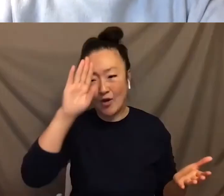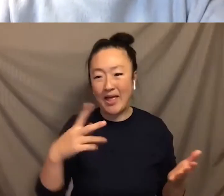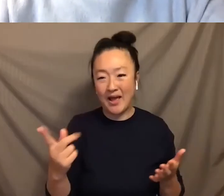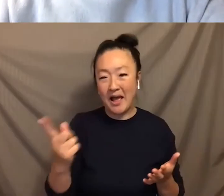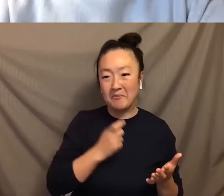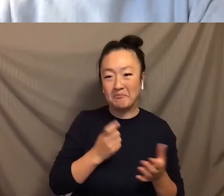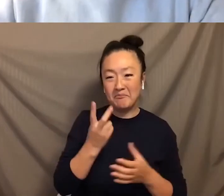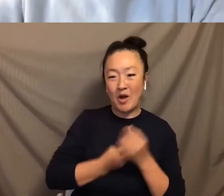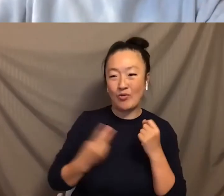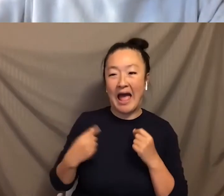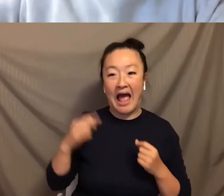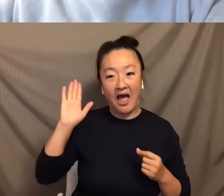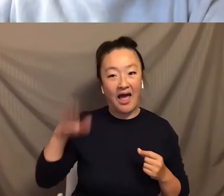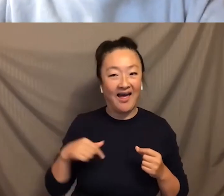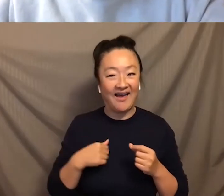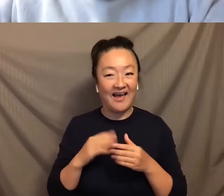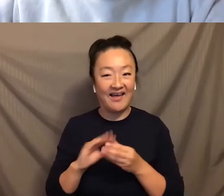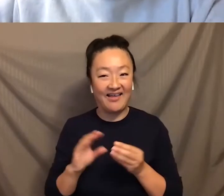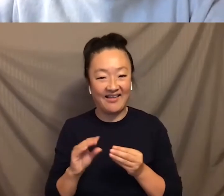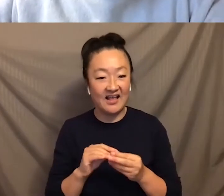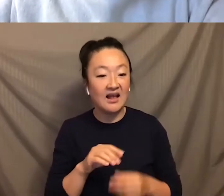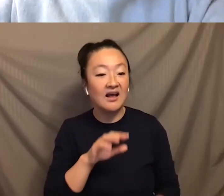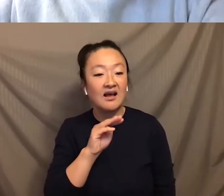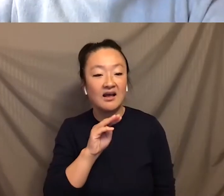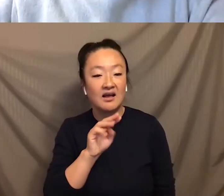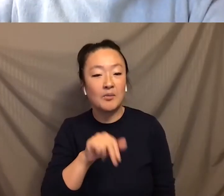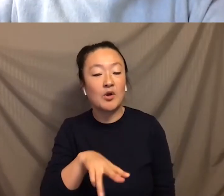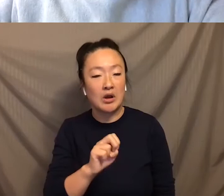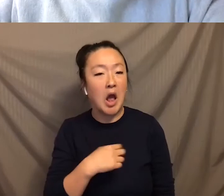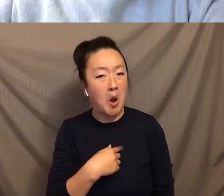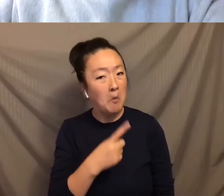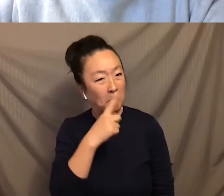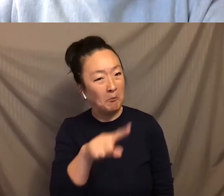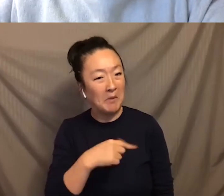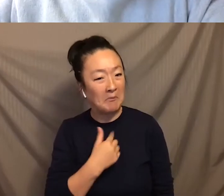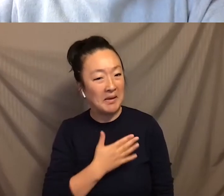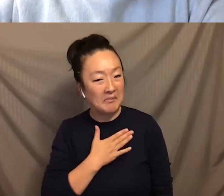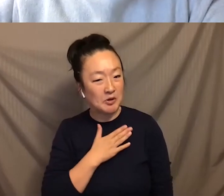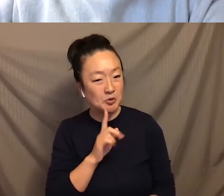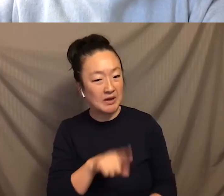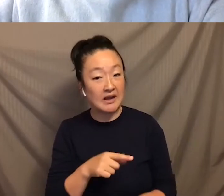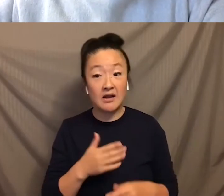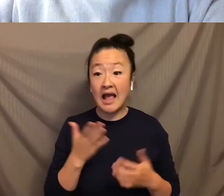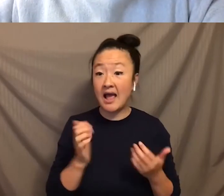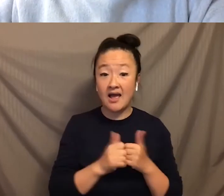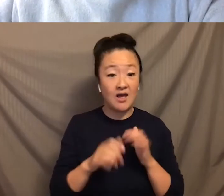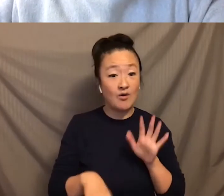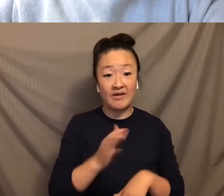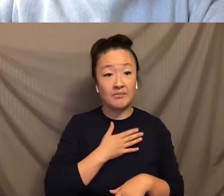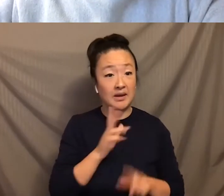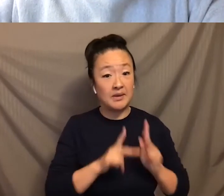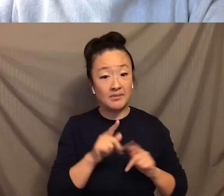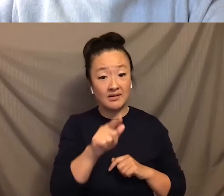been talking forever. Well, I'll be happy to. I found my people at the